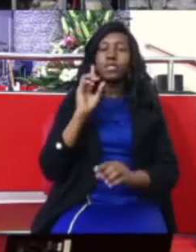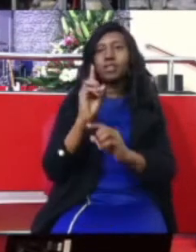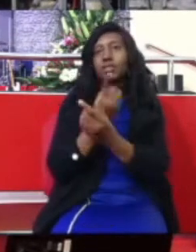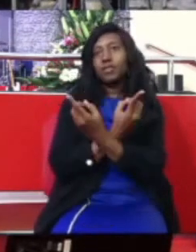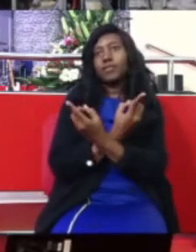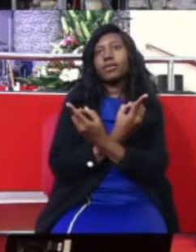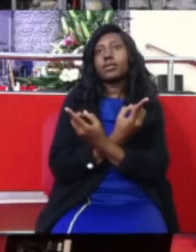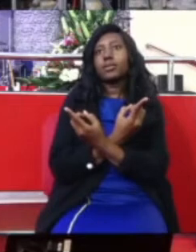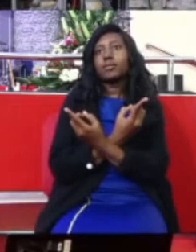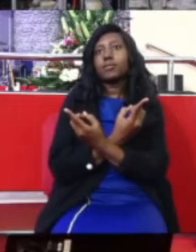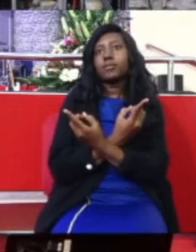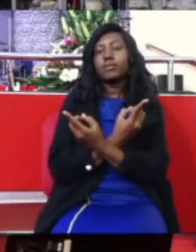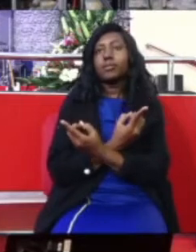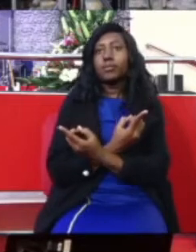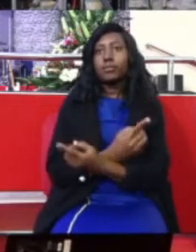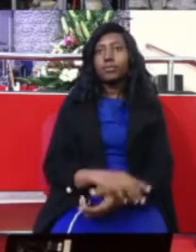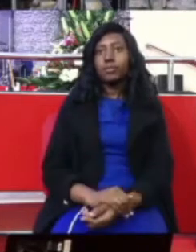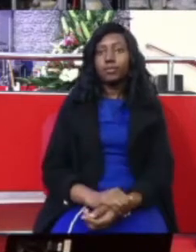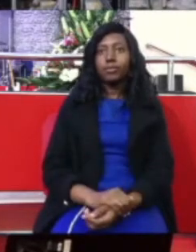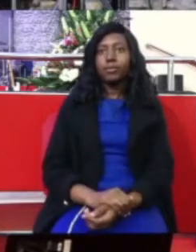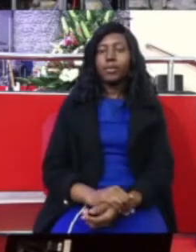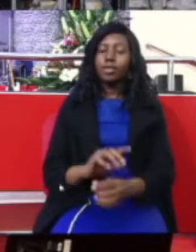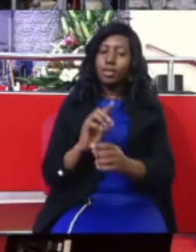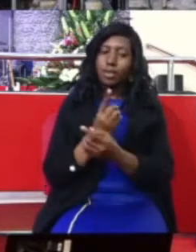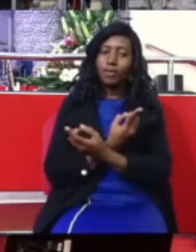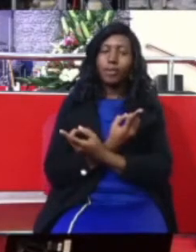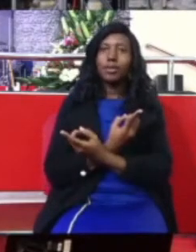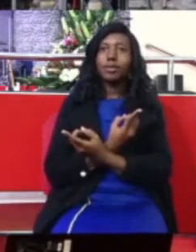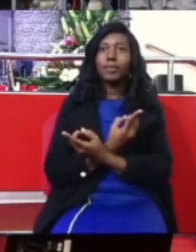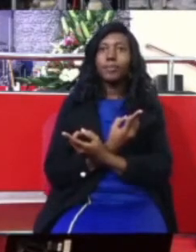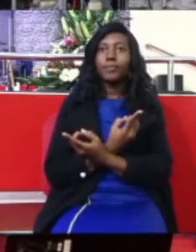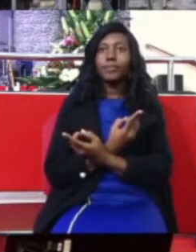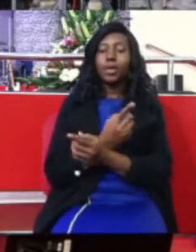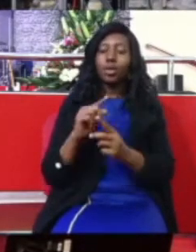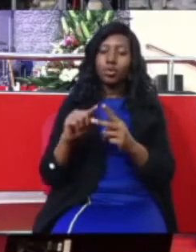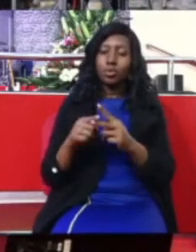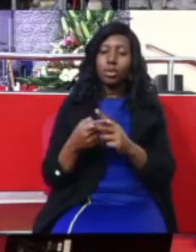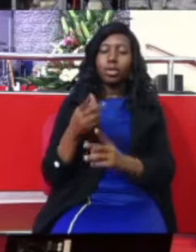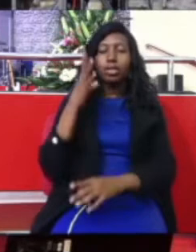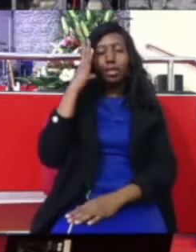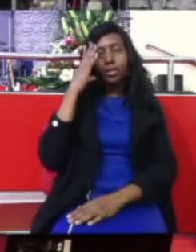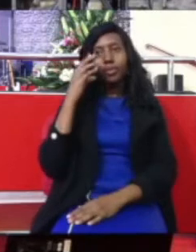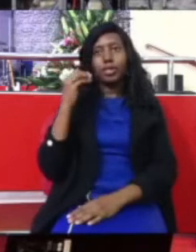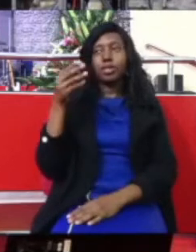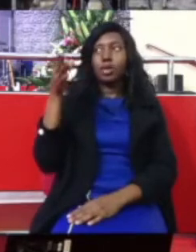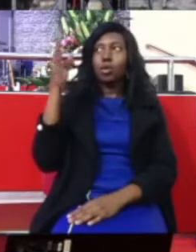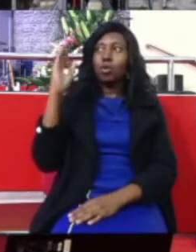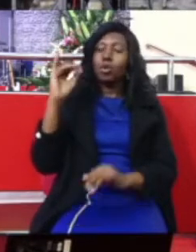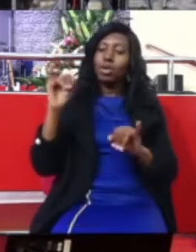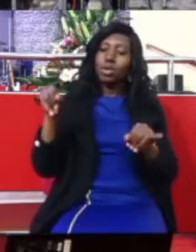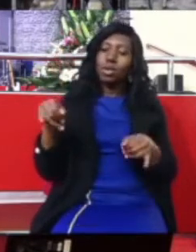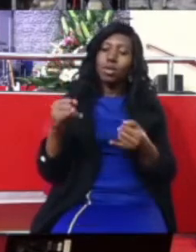have changed. It has changed. You start experiencing God in a new dimension. It